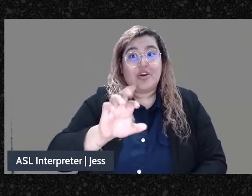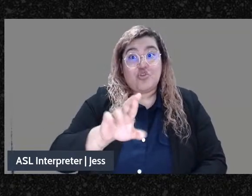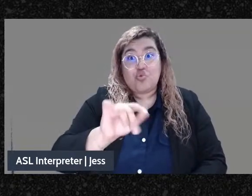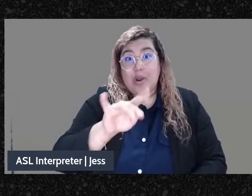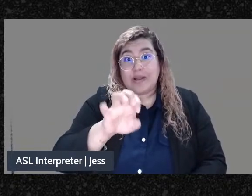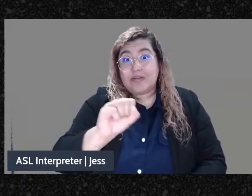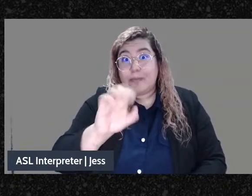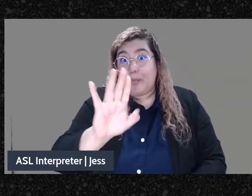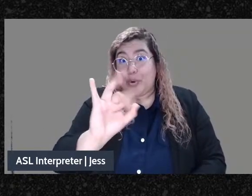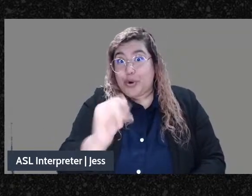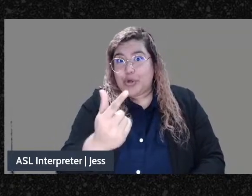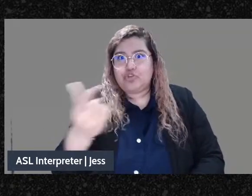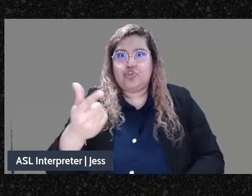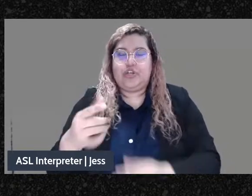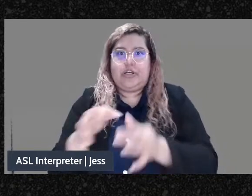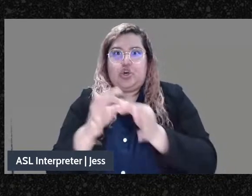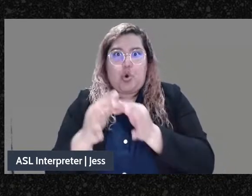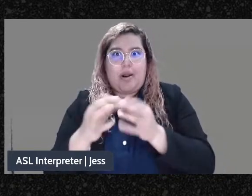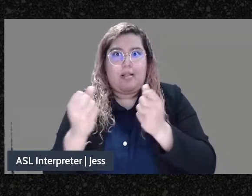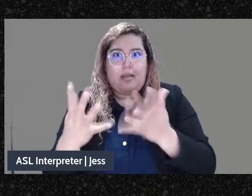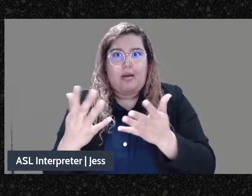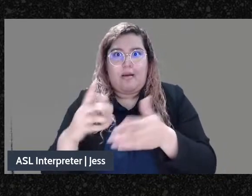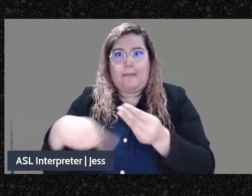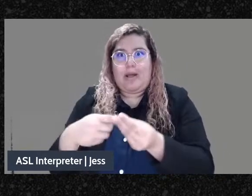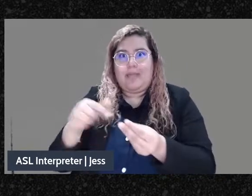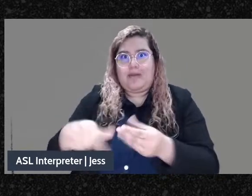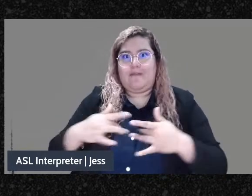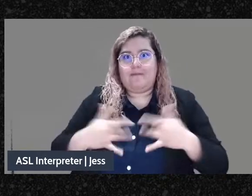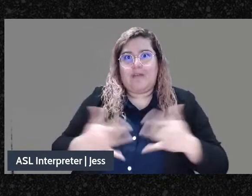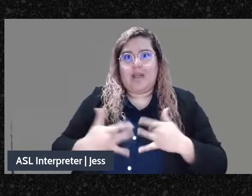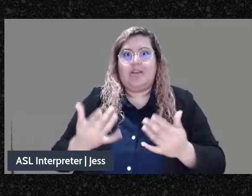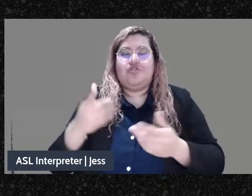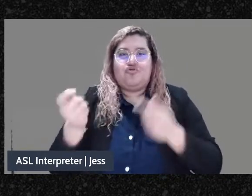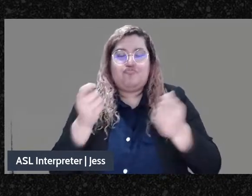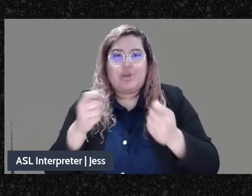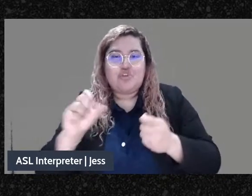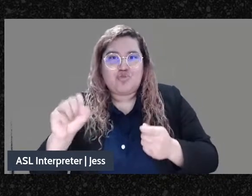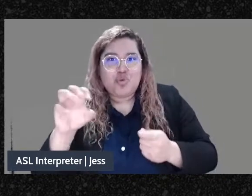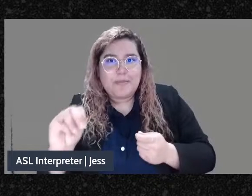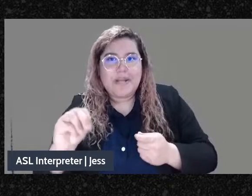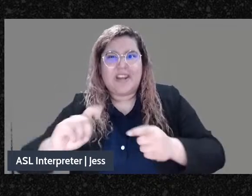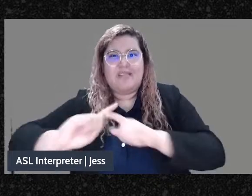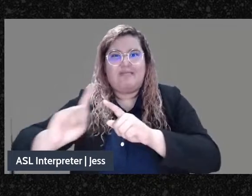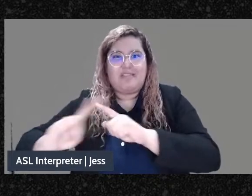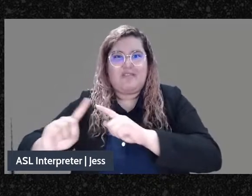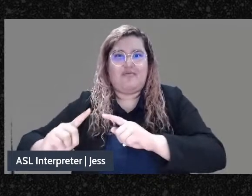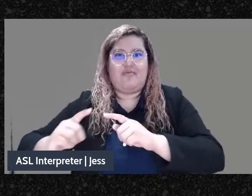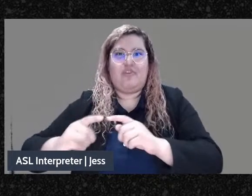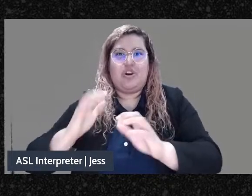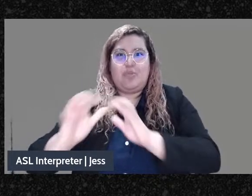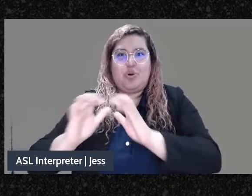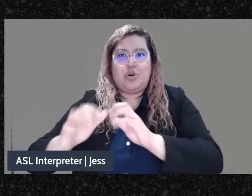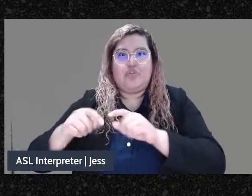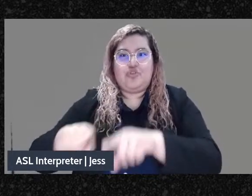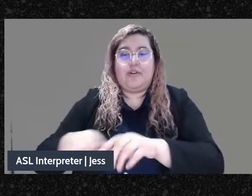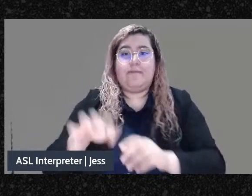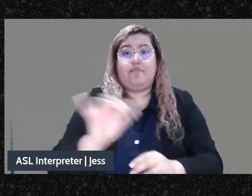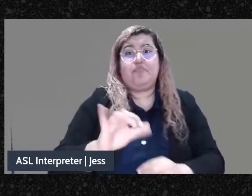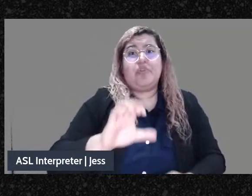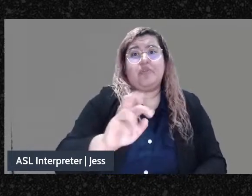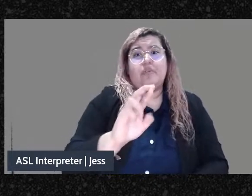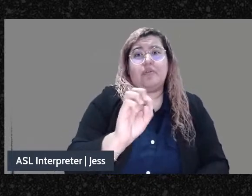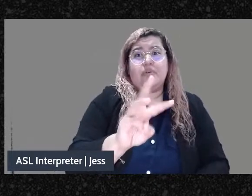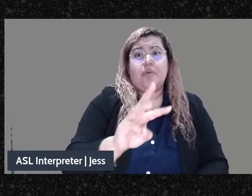scenes, including managing the social media and communications during the event. And to BCRW student research assistant